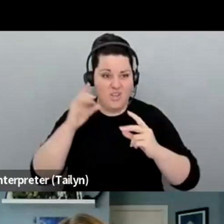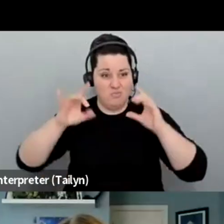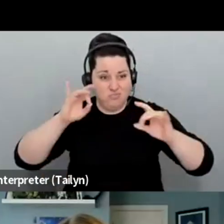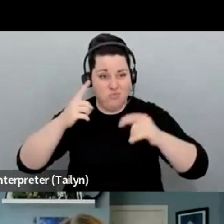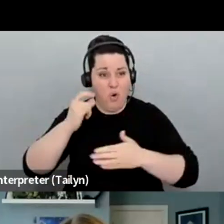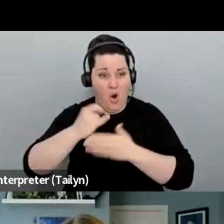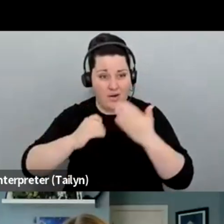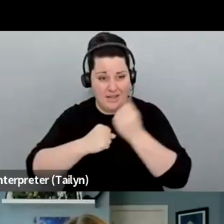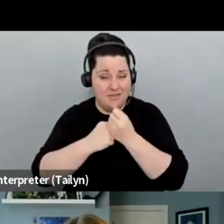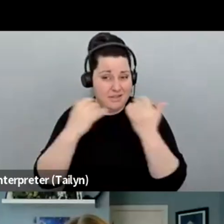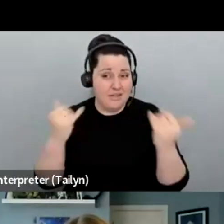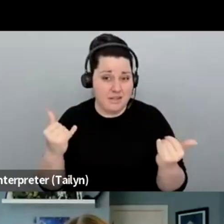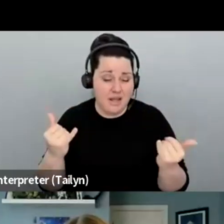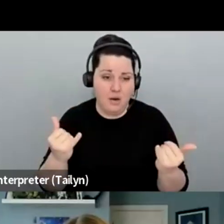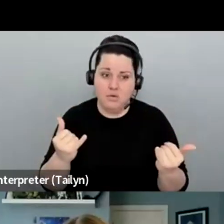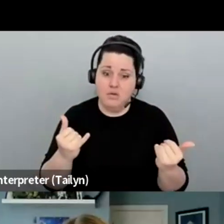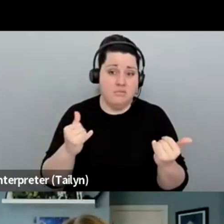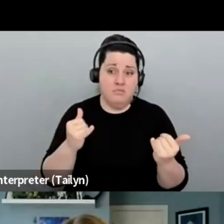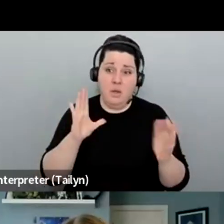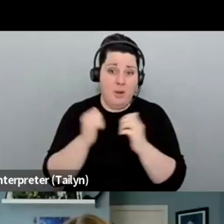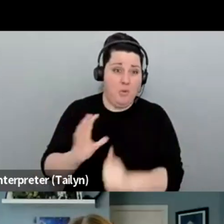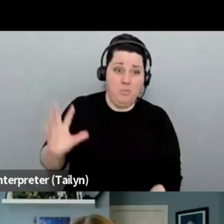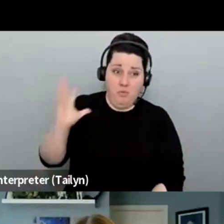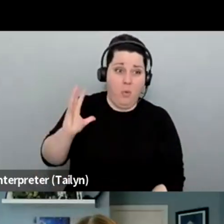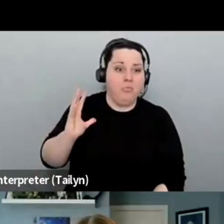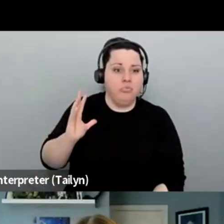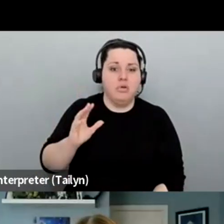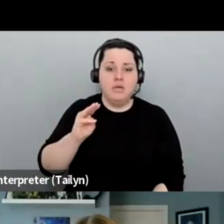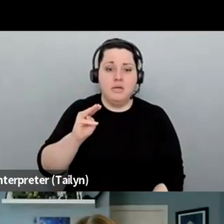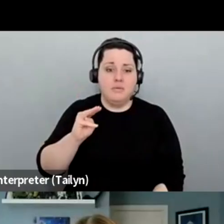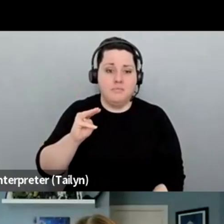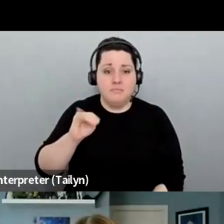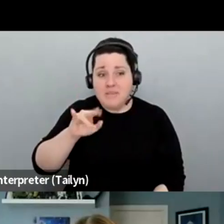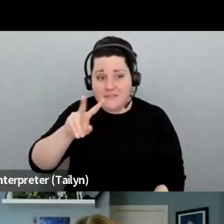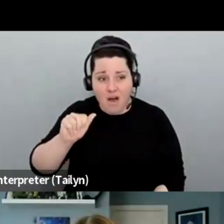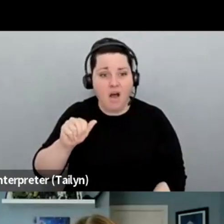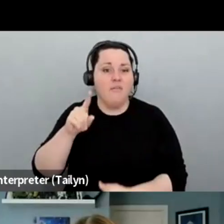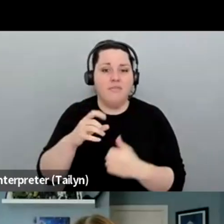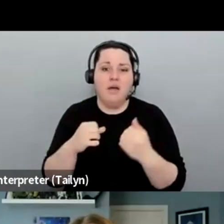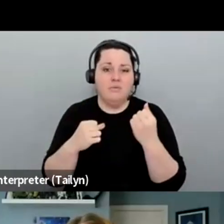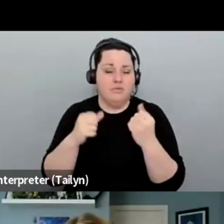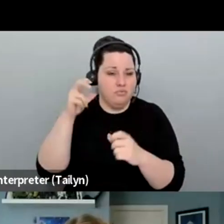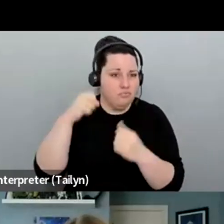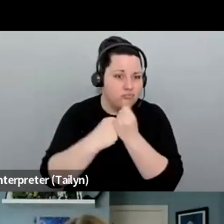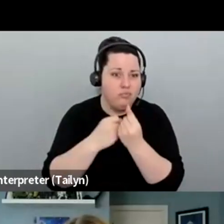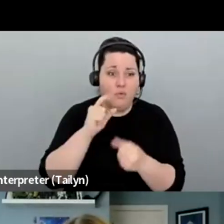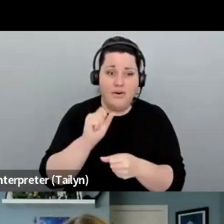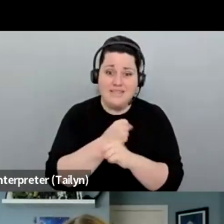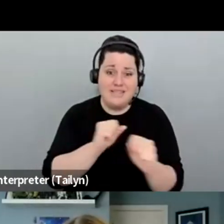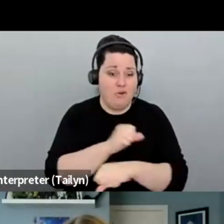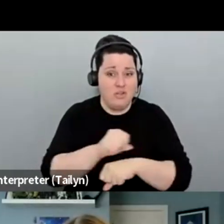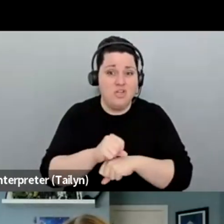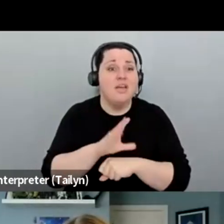arts advocacy right now than there ever were before. NEVA, which was the champion of the Save Our Stages, they did not